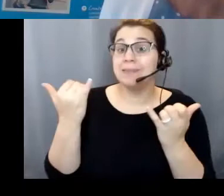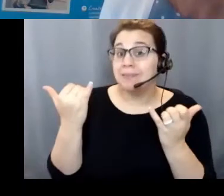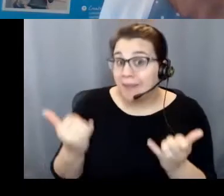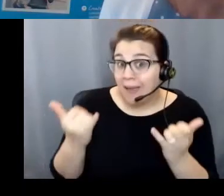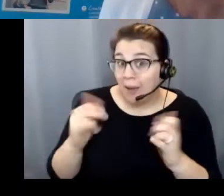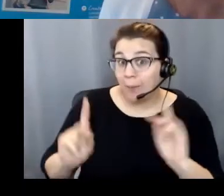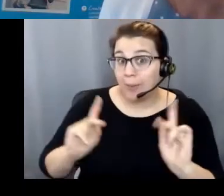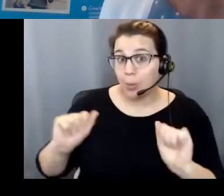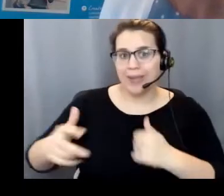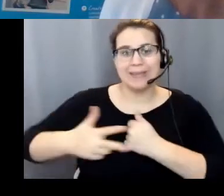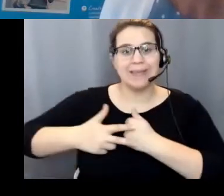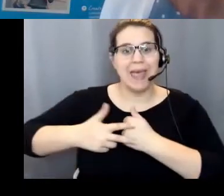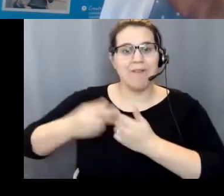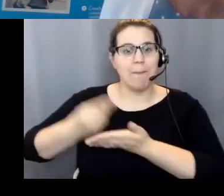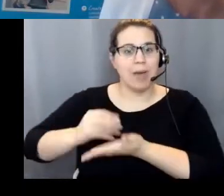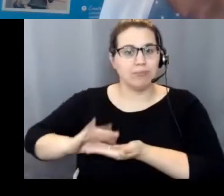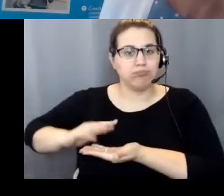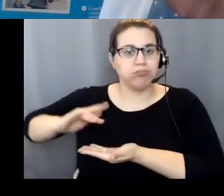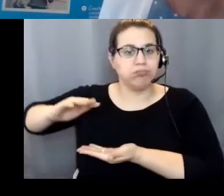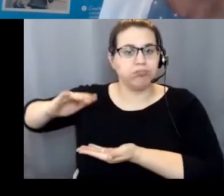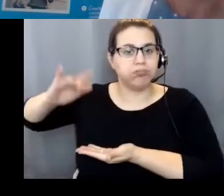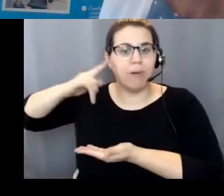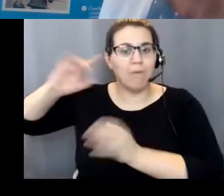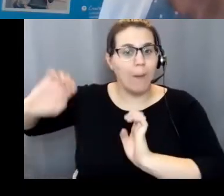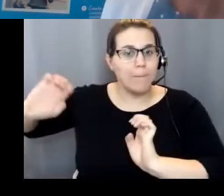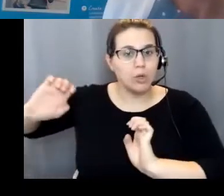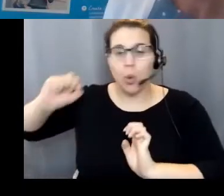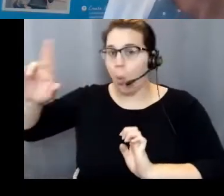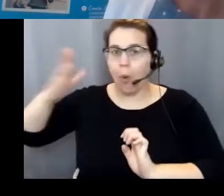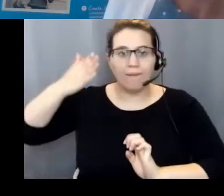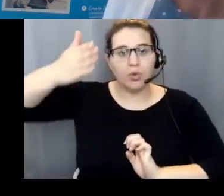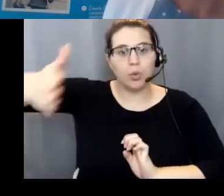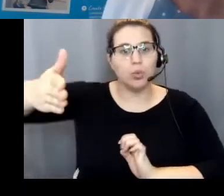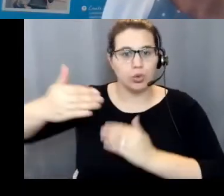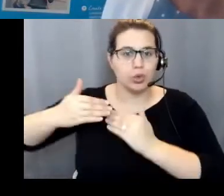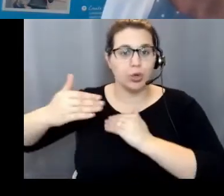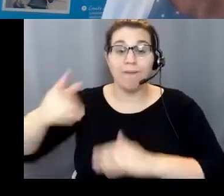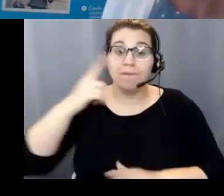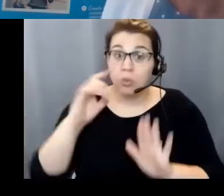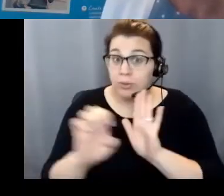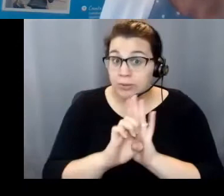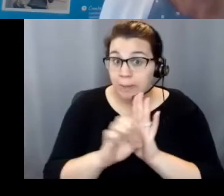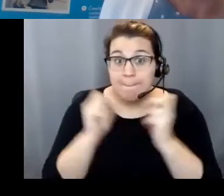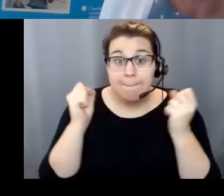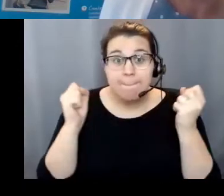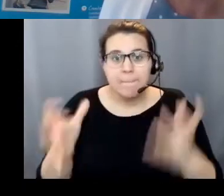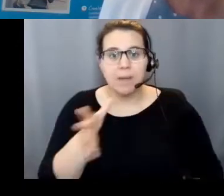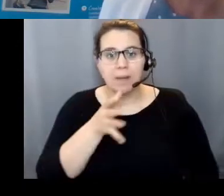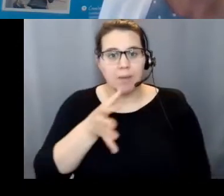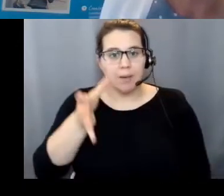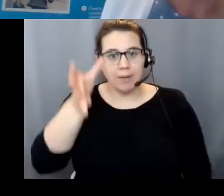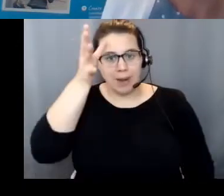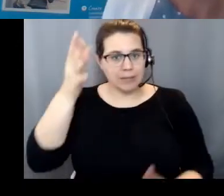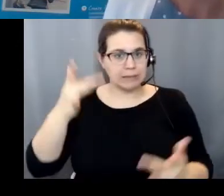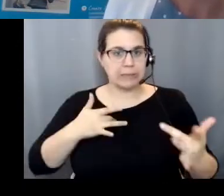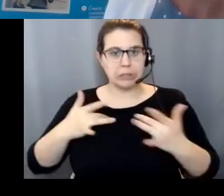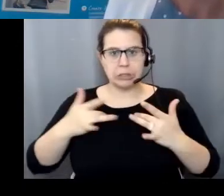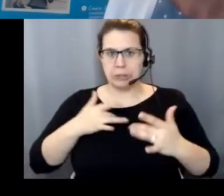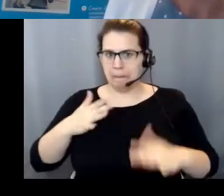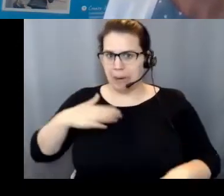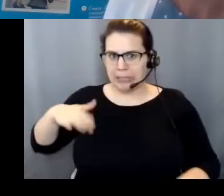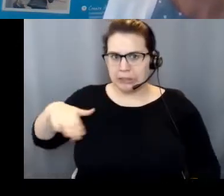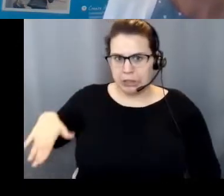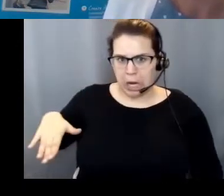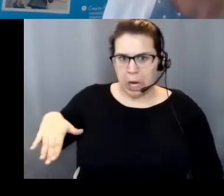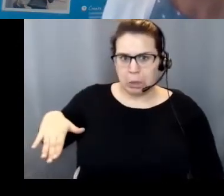for an emergency fund or for the long term. For example, a lot of parents worry what will happen to their child after